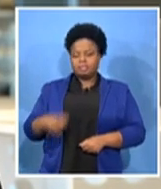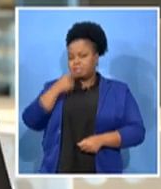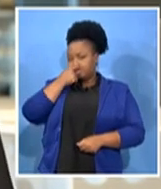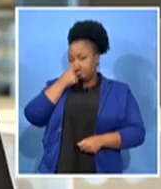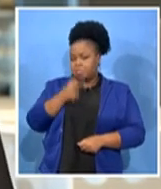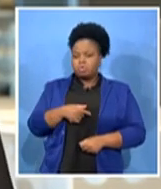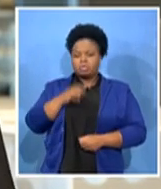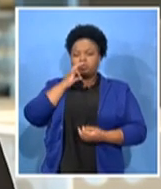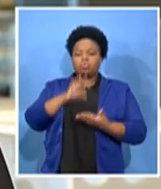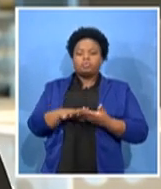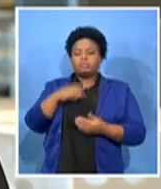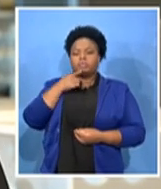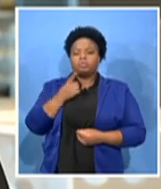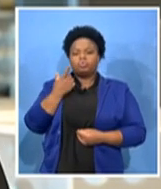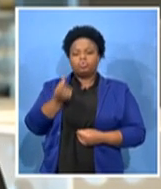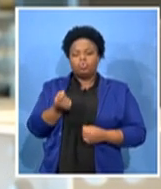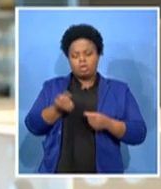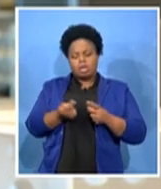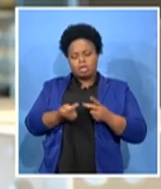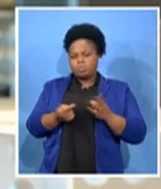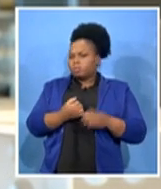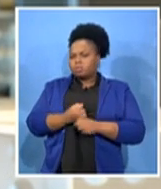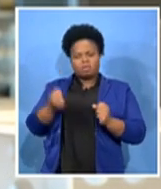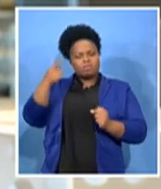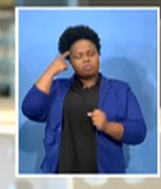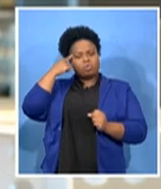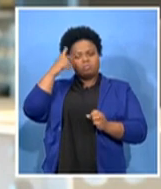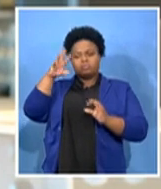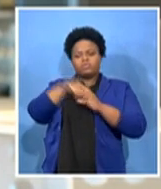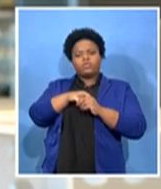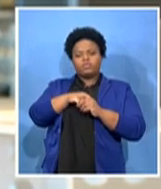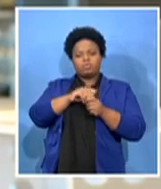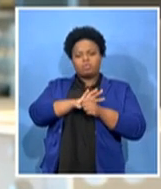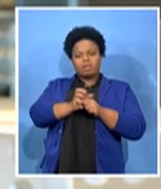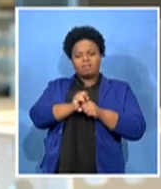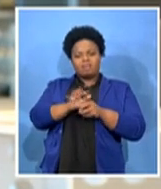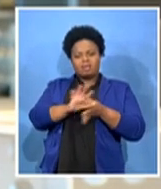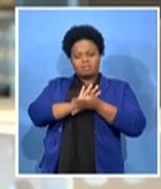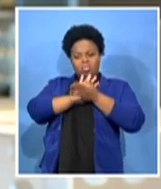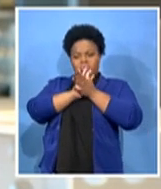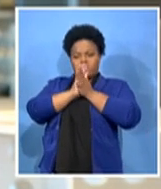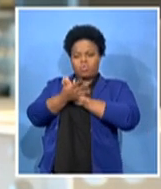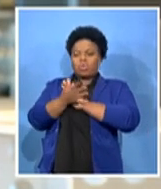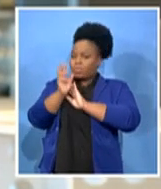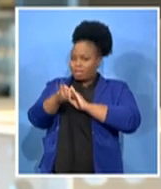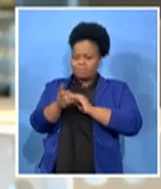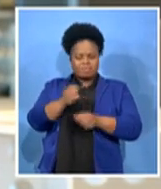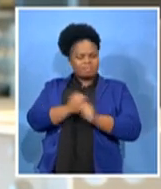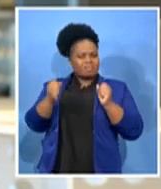could have imagined the damage that the coronavirus has done. But be that as it